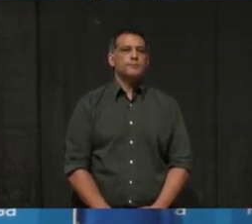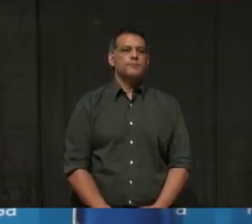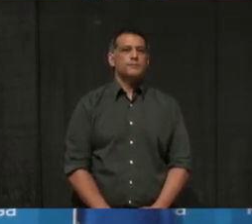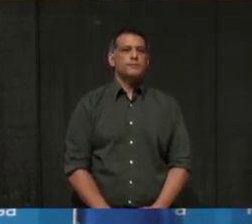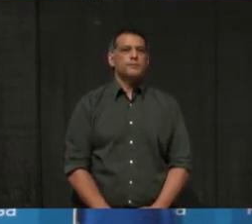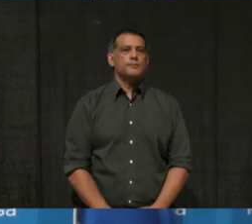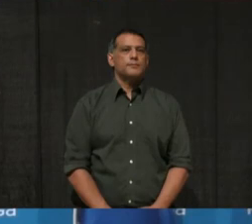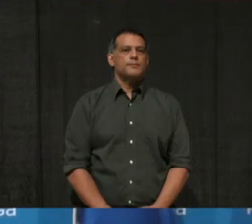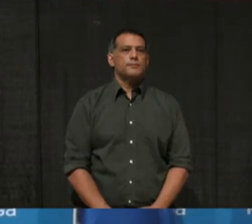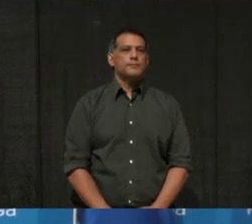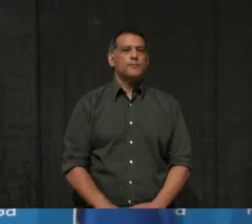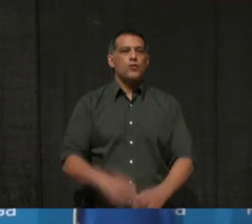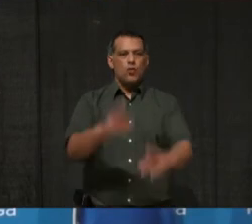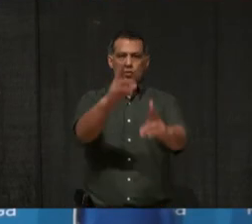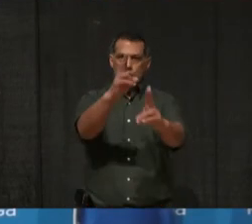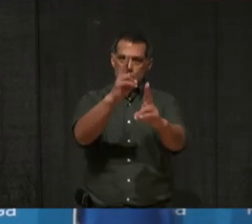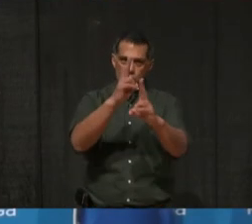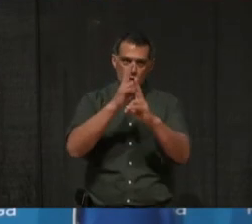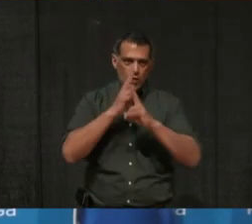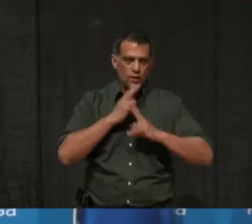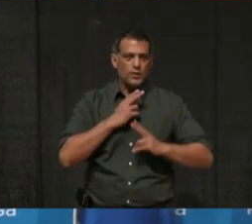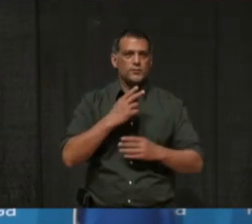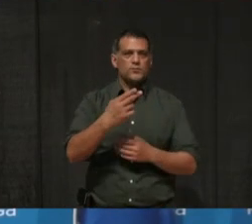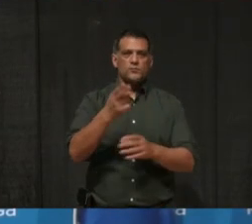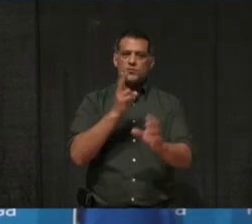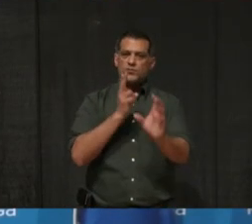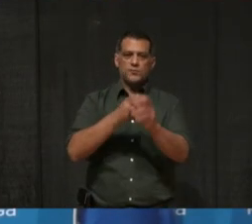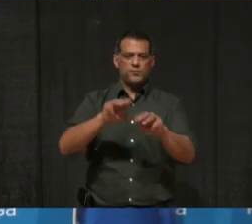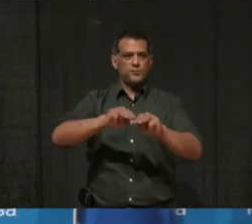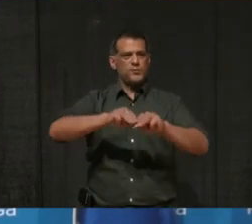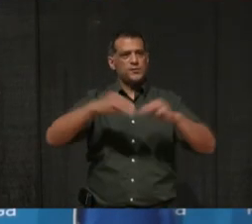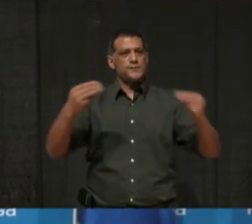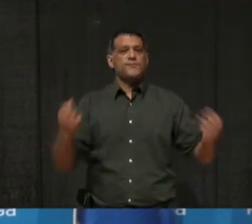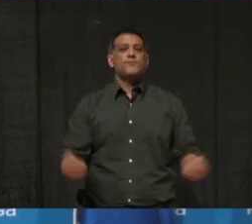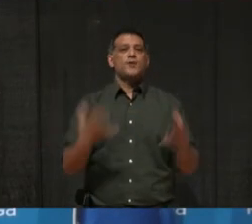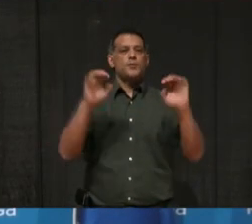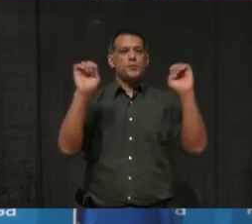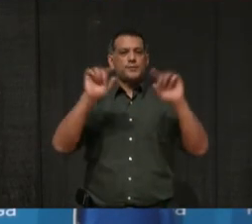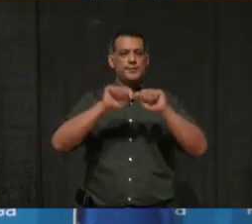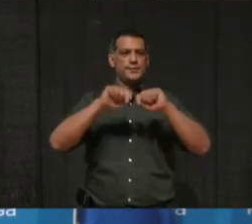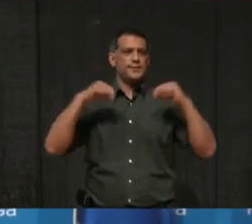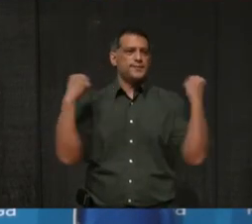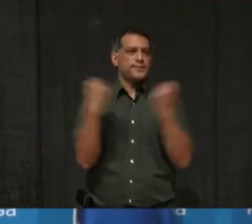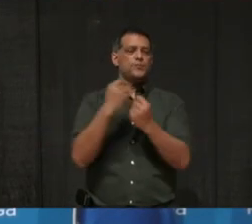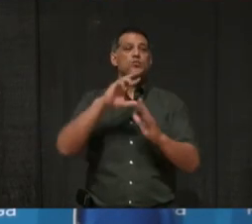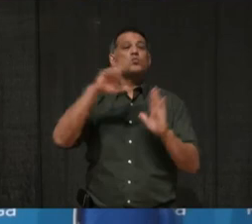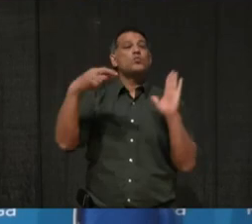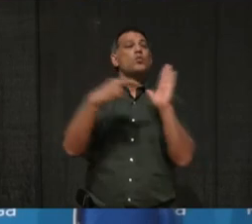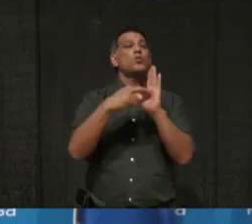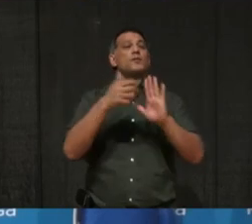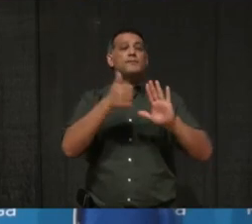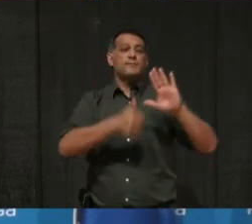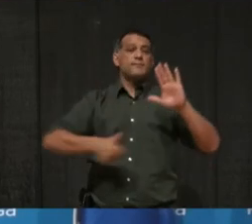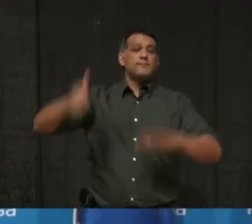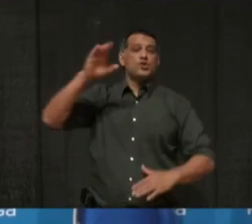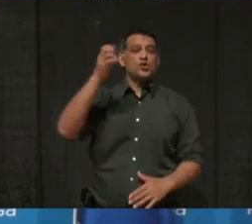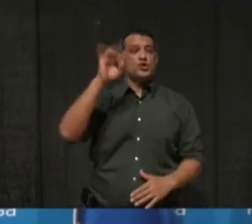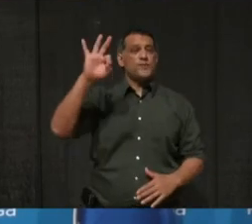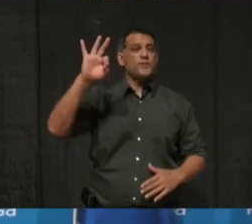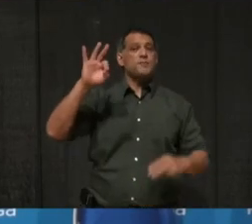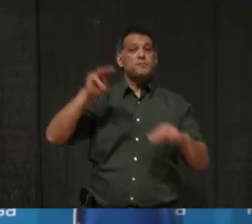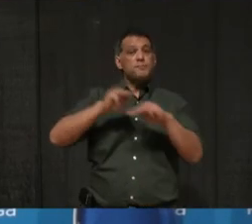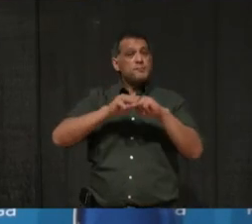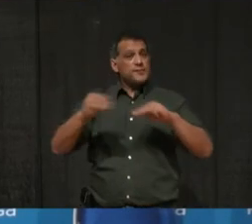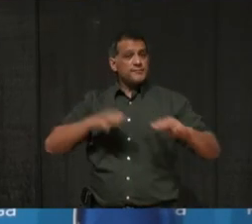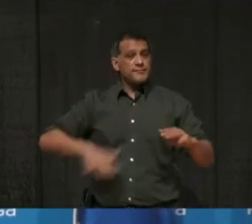It's an honor to join the Mississauga Fire and Emergency Services team in the role of Fire Chief. Mississauga Fire and